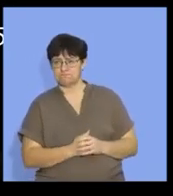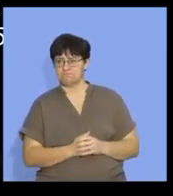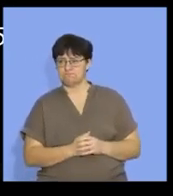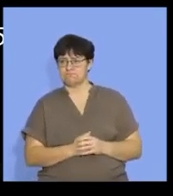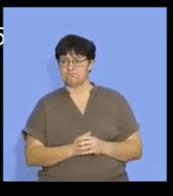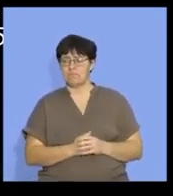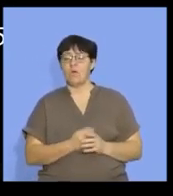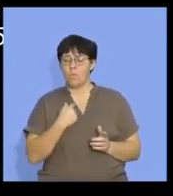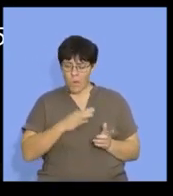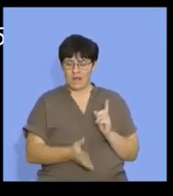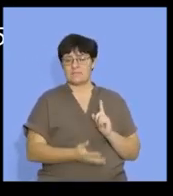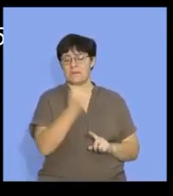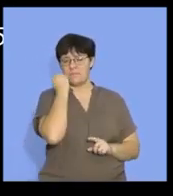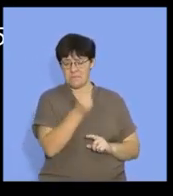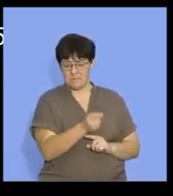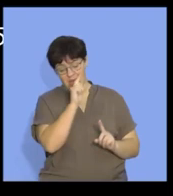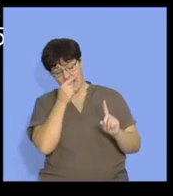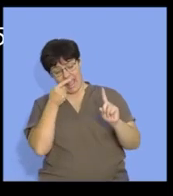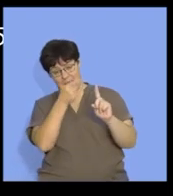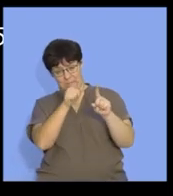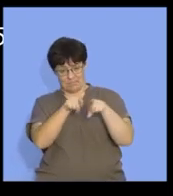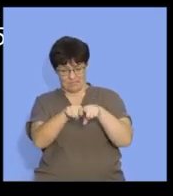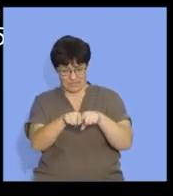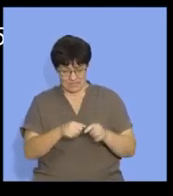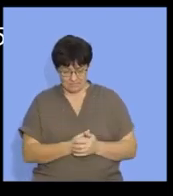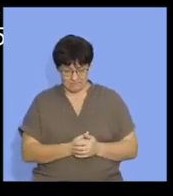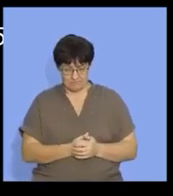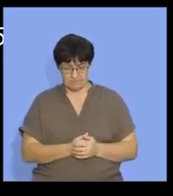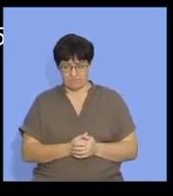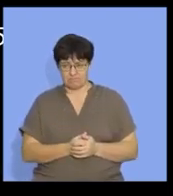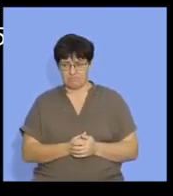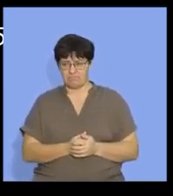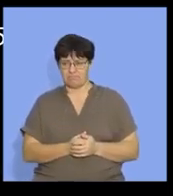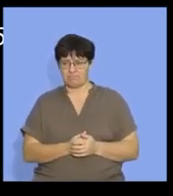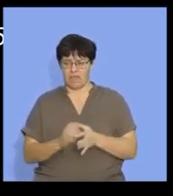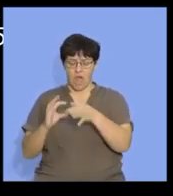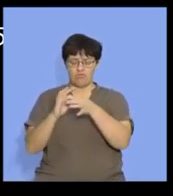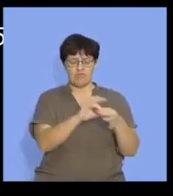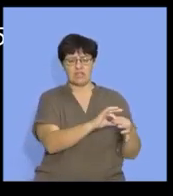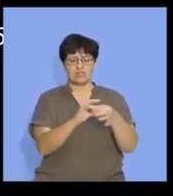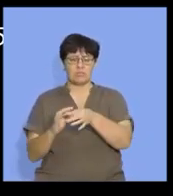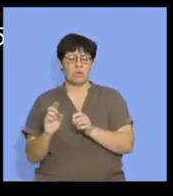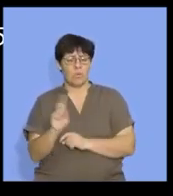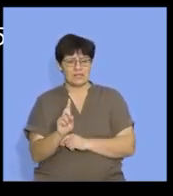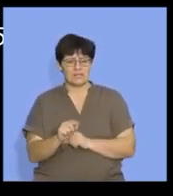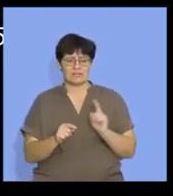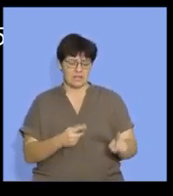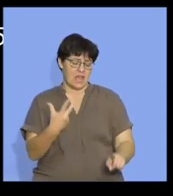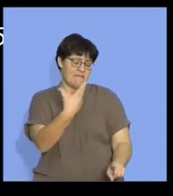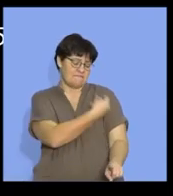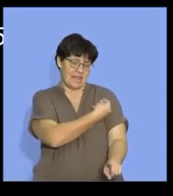so as soon as we see to determine, that's the aim of our experiment. The relationship